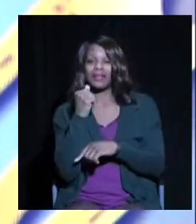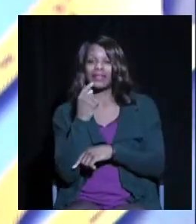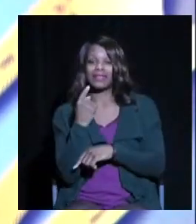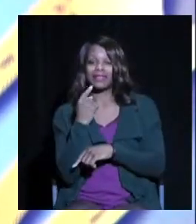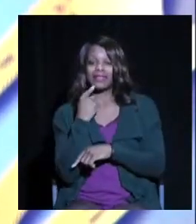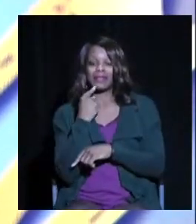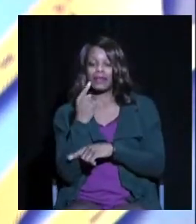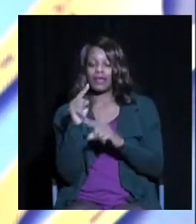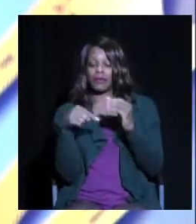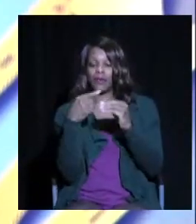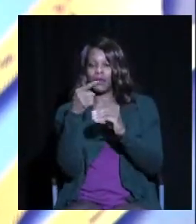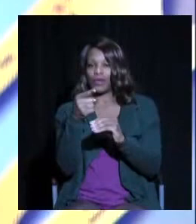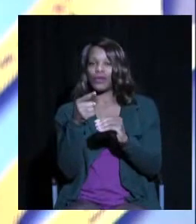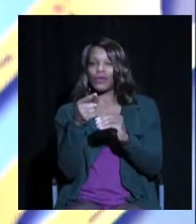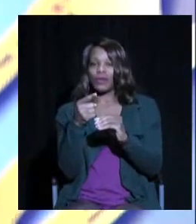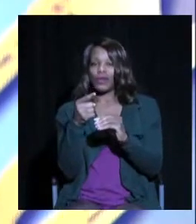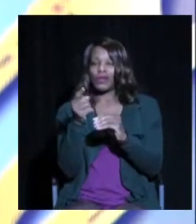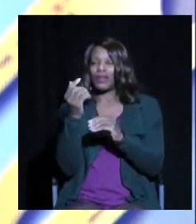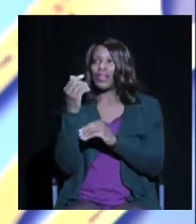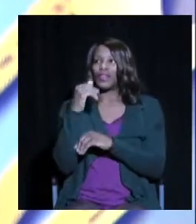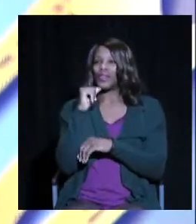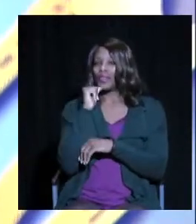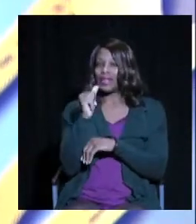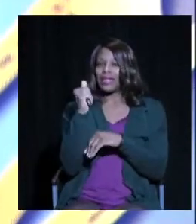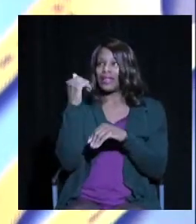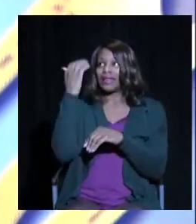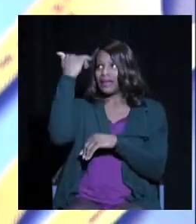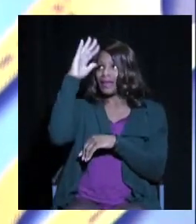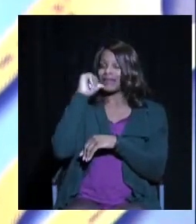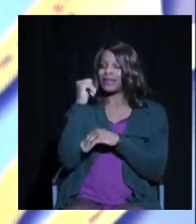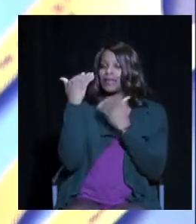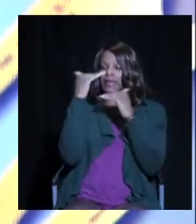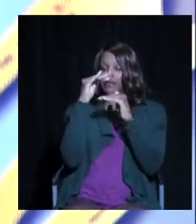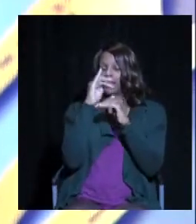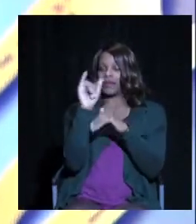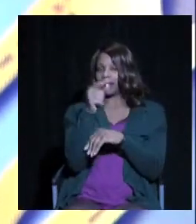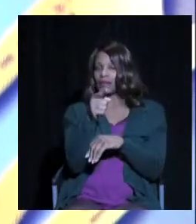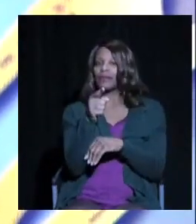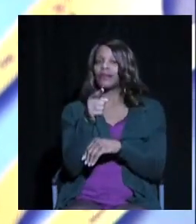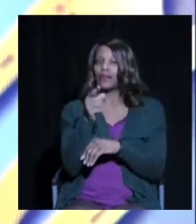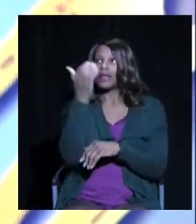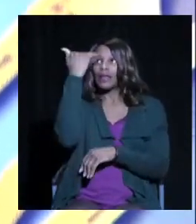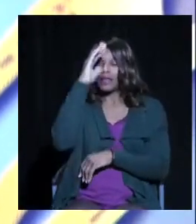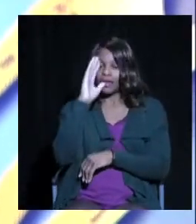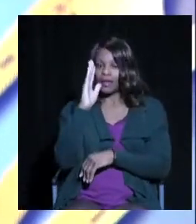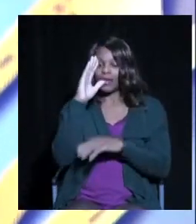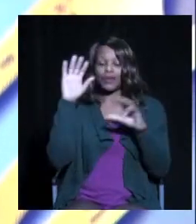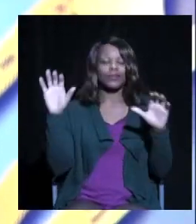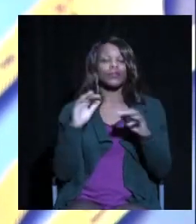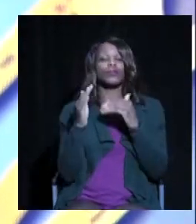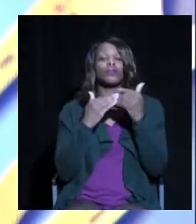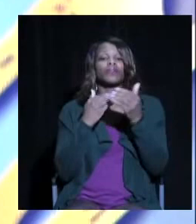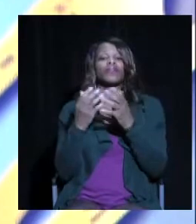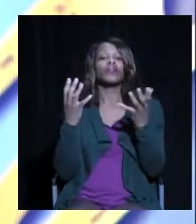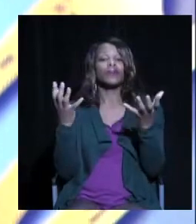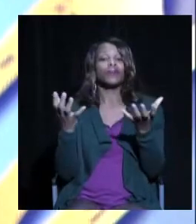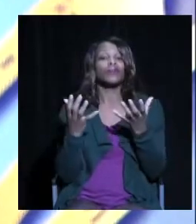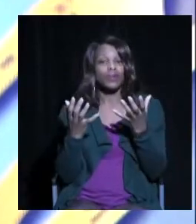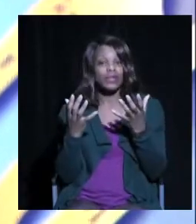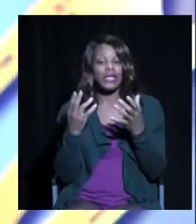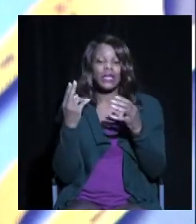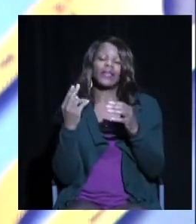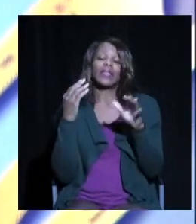saying something about God, that he's limited like you are, and he just is not. God can bring his son into the world through a